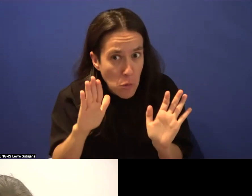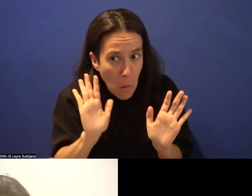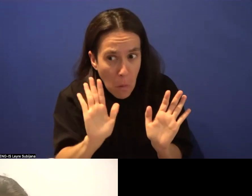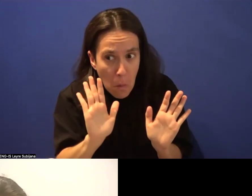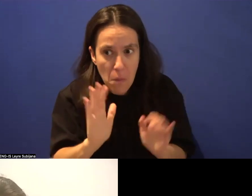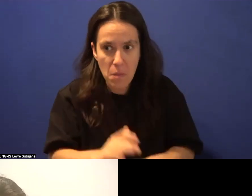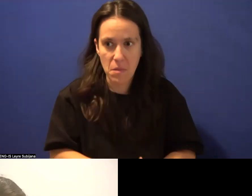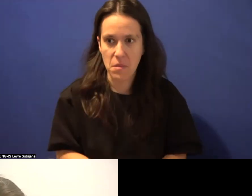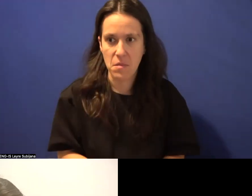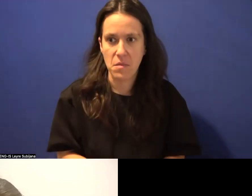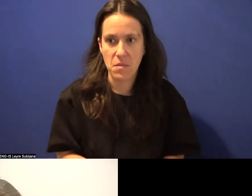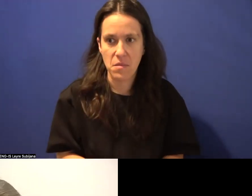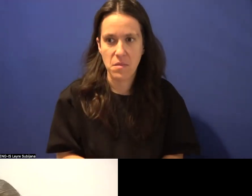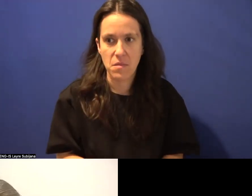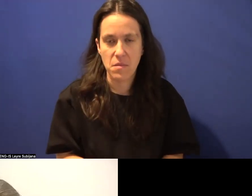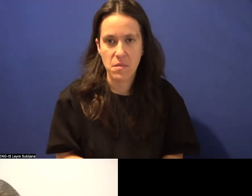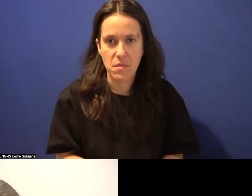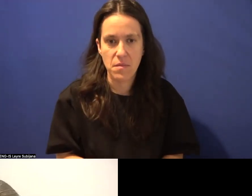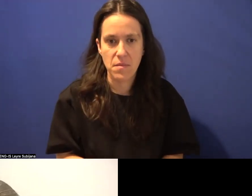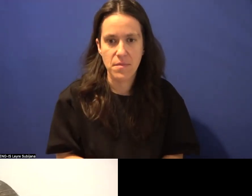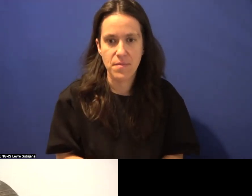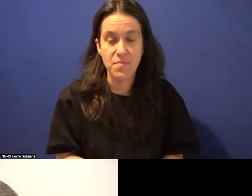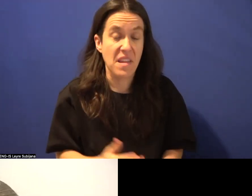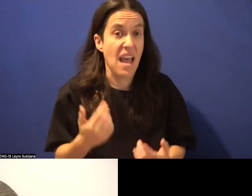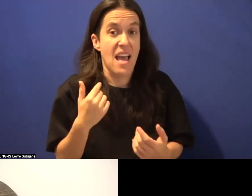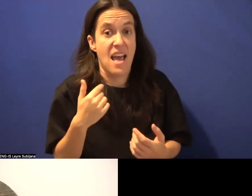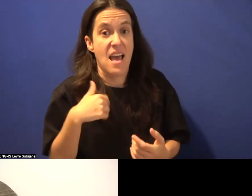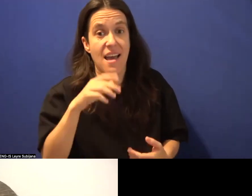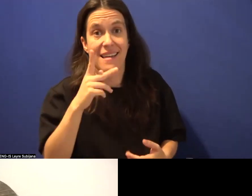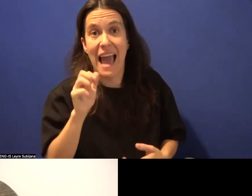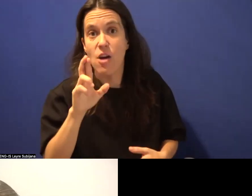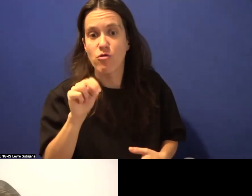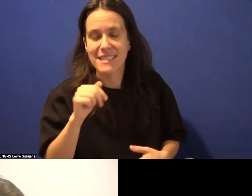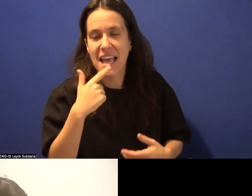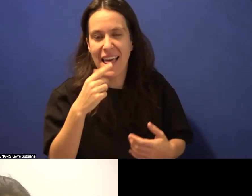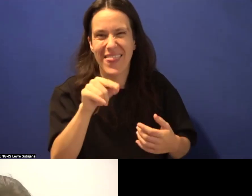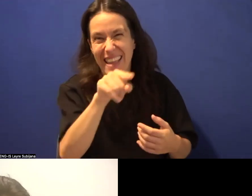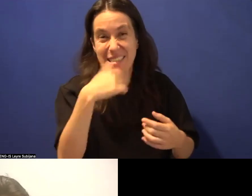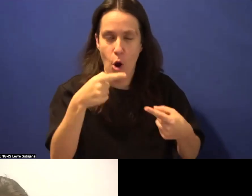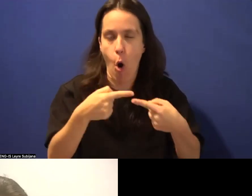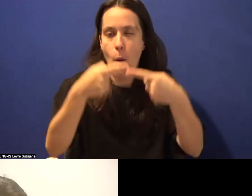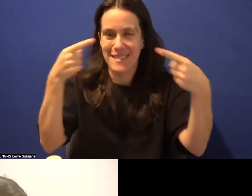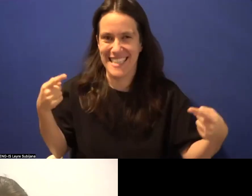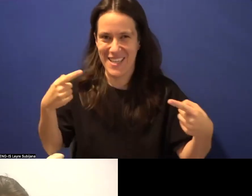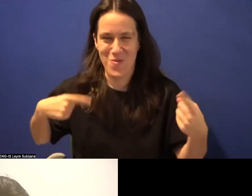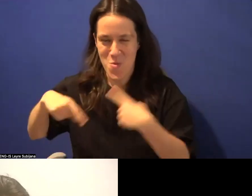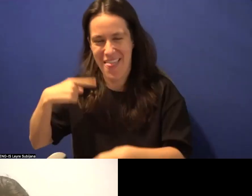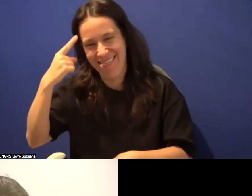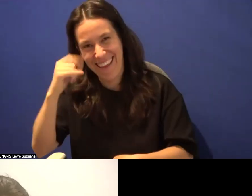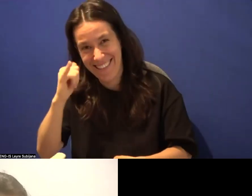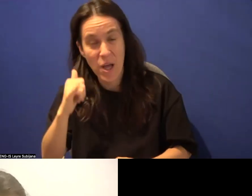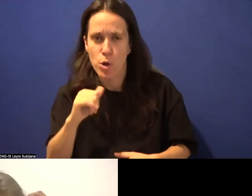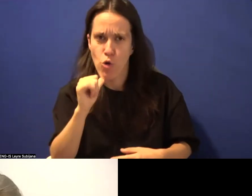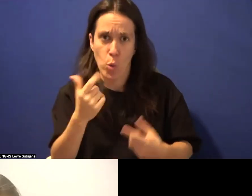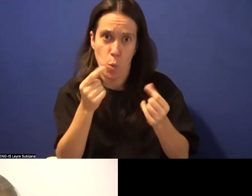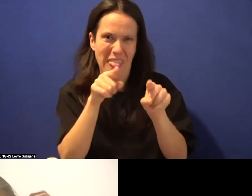No, I think it fits into the idea. In fact, one of the, you're right, it is a little bit opposite of what we were thinking about because our idea, we haven't done this,